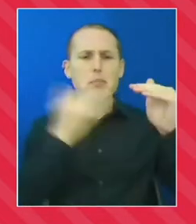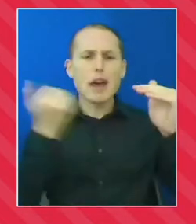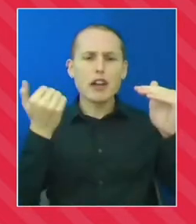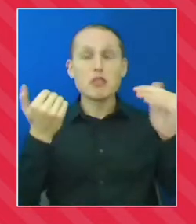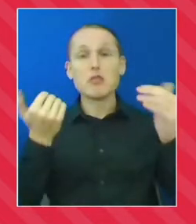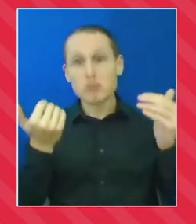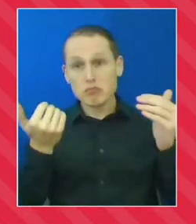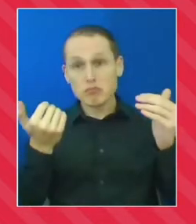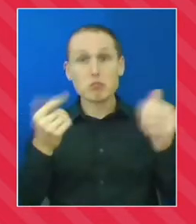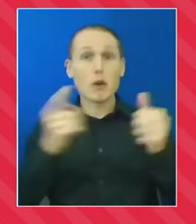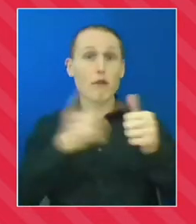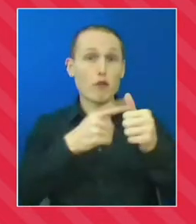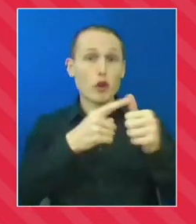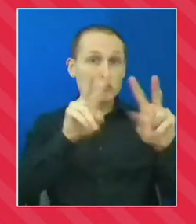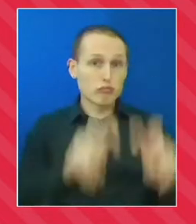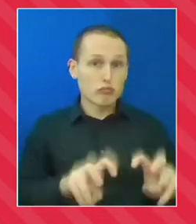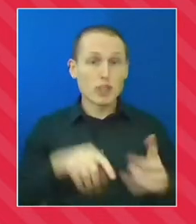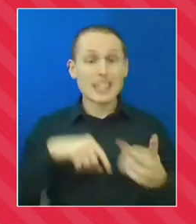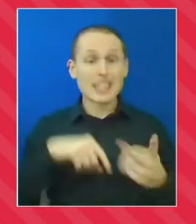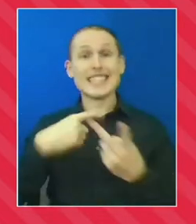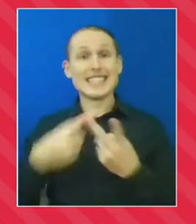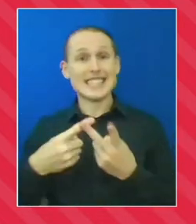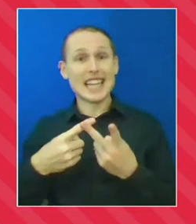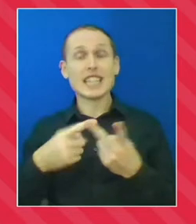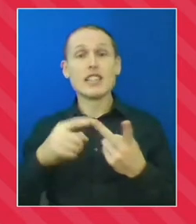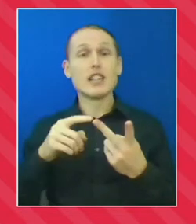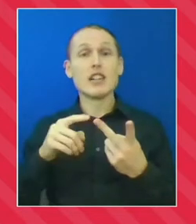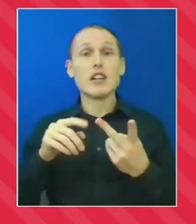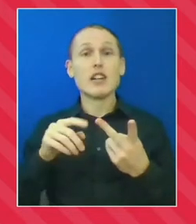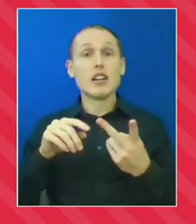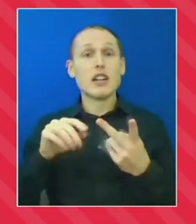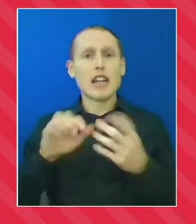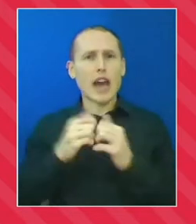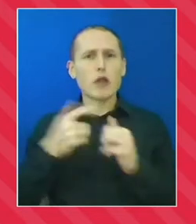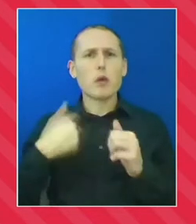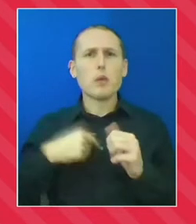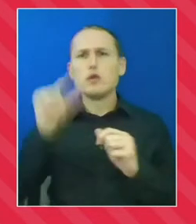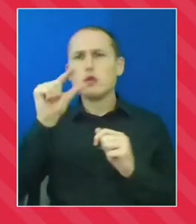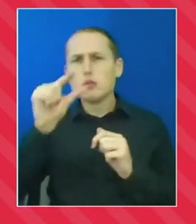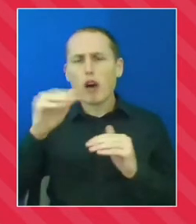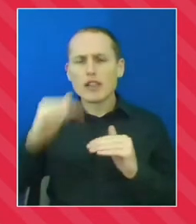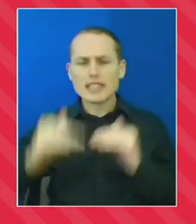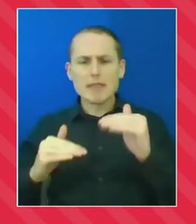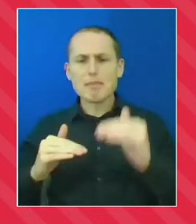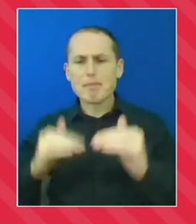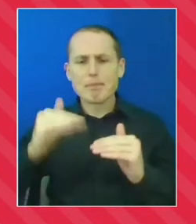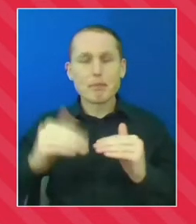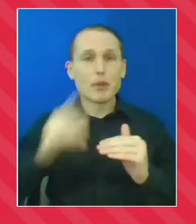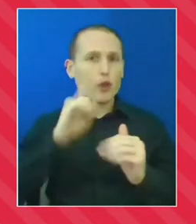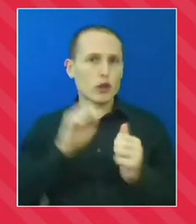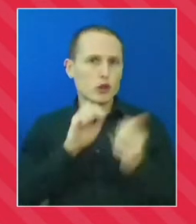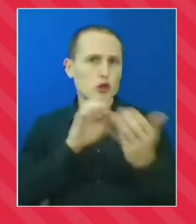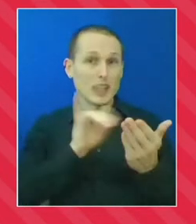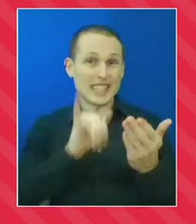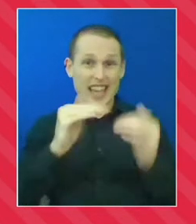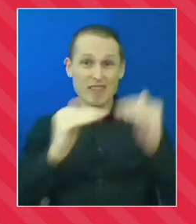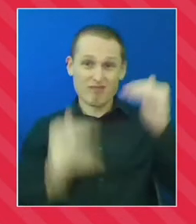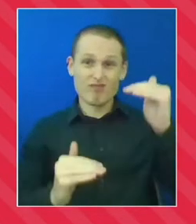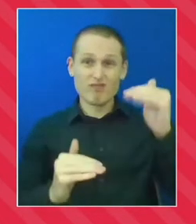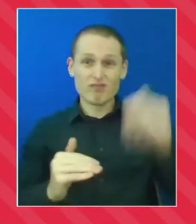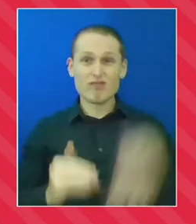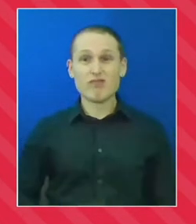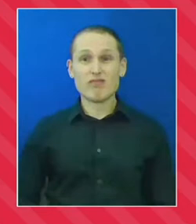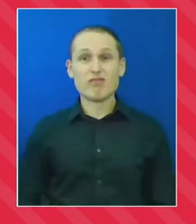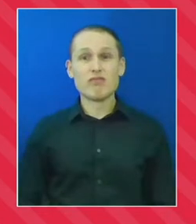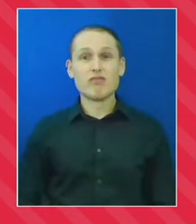even small steps to address those inequities? Thank you for that. And